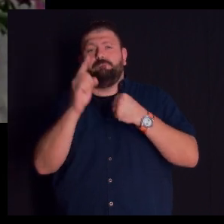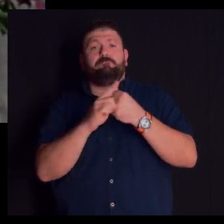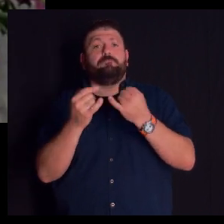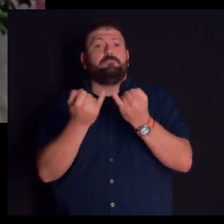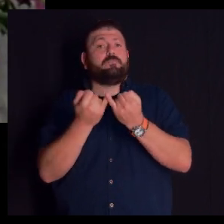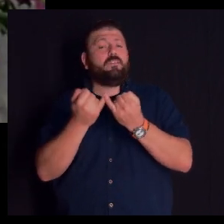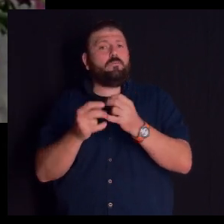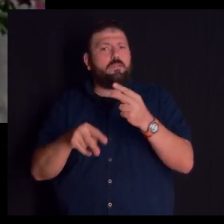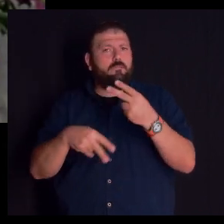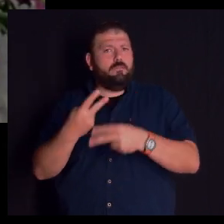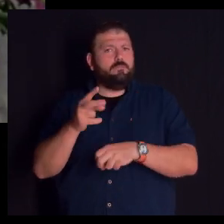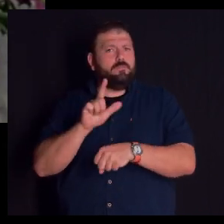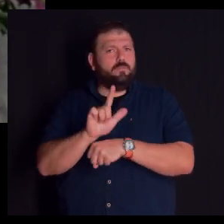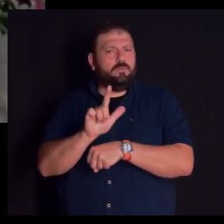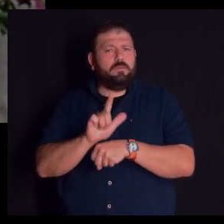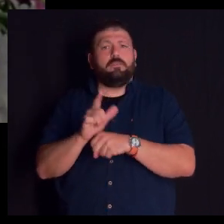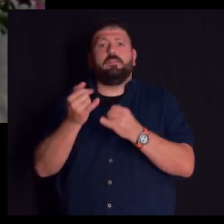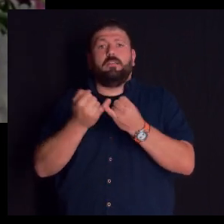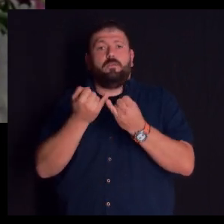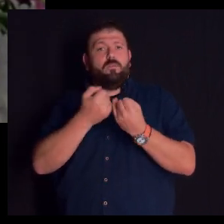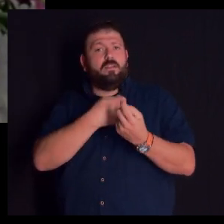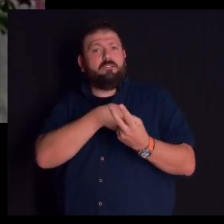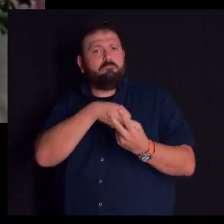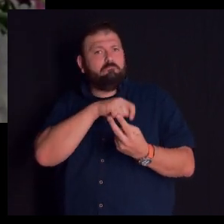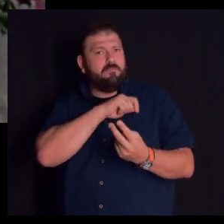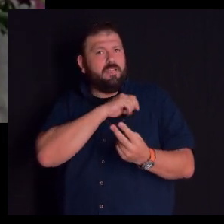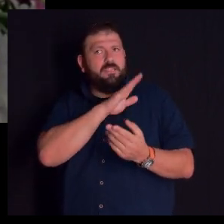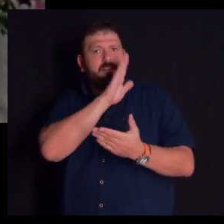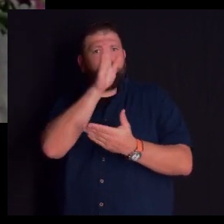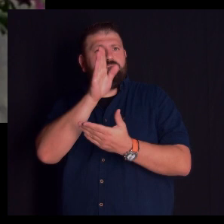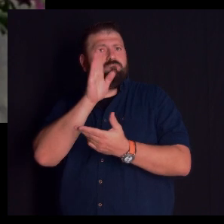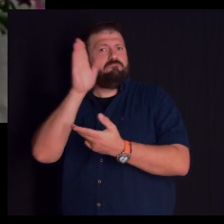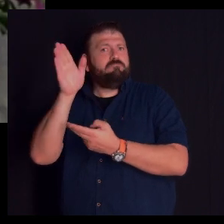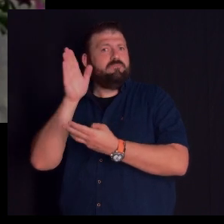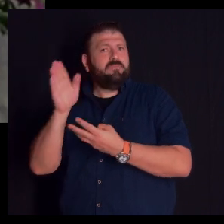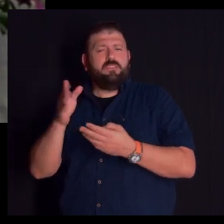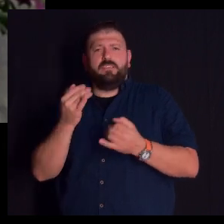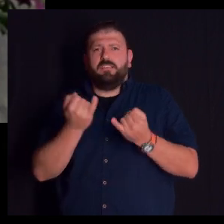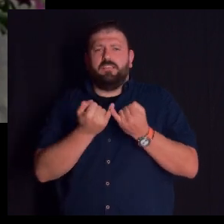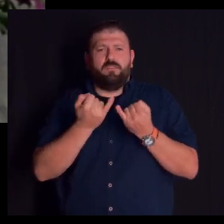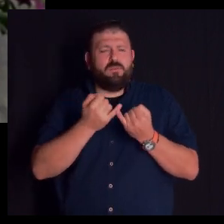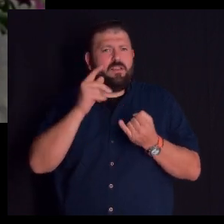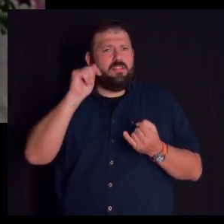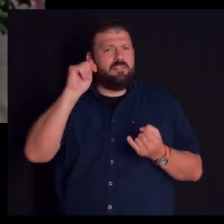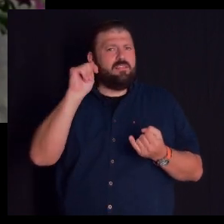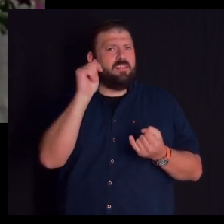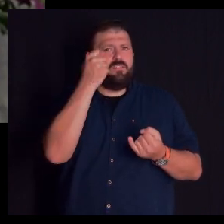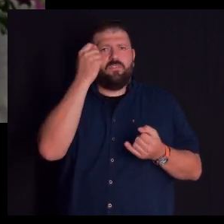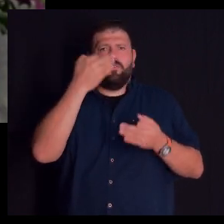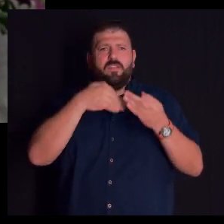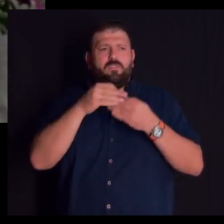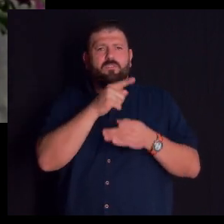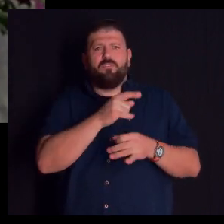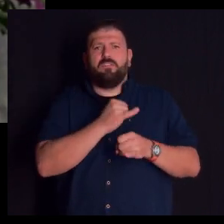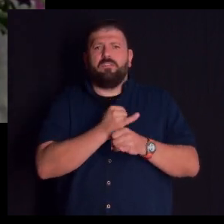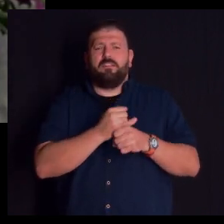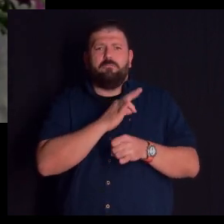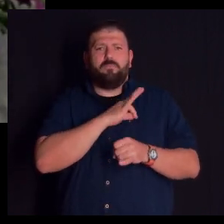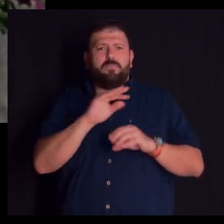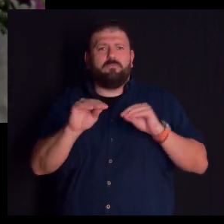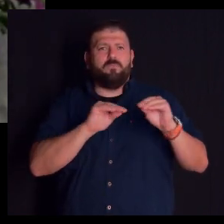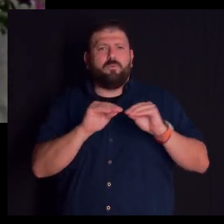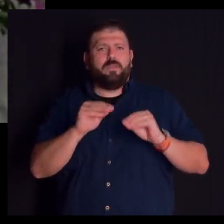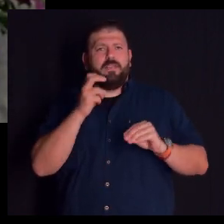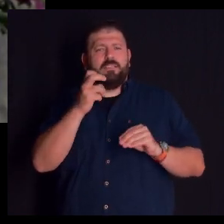going to travel to Guatemala and Spain. And so technology is a bless